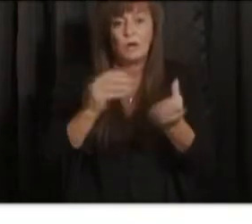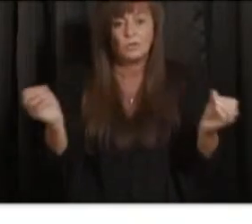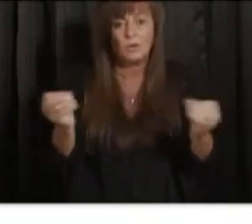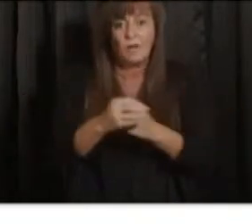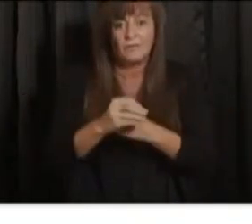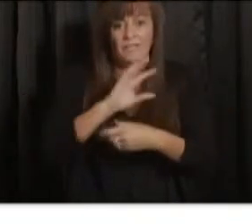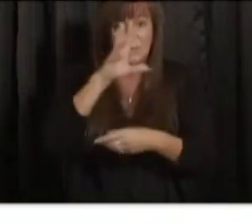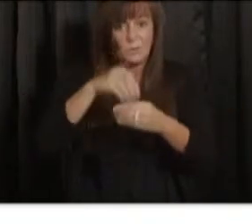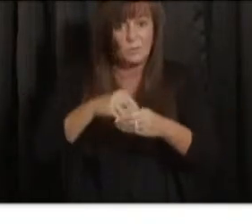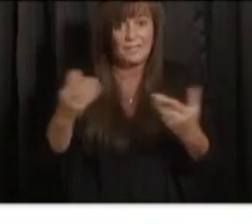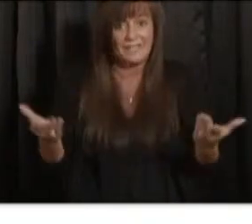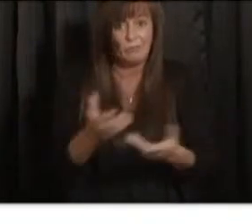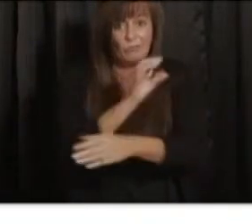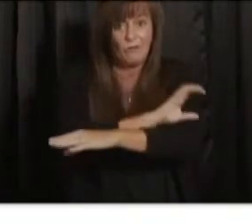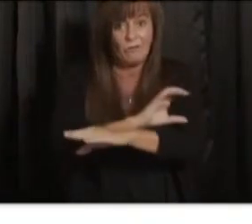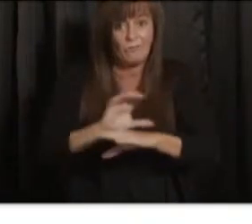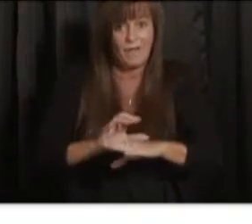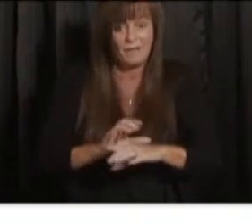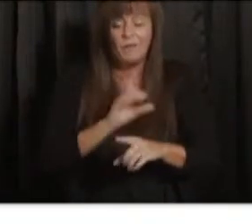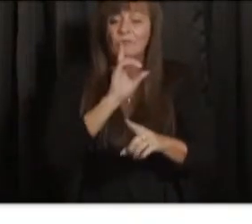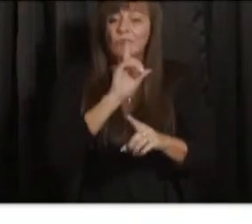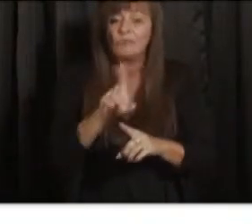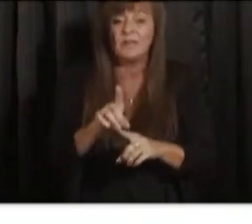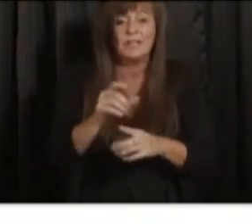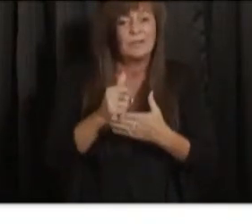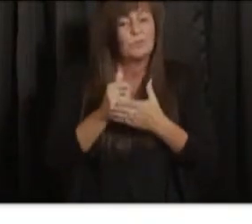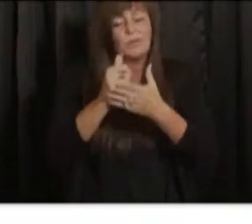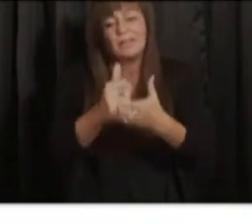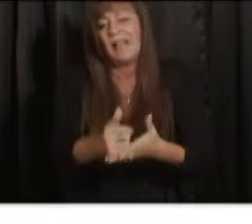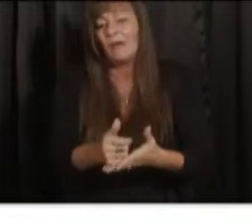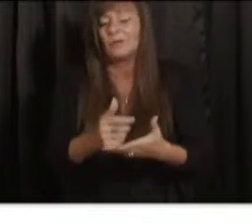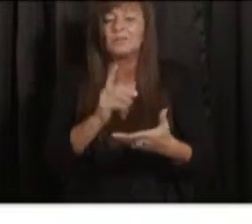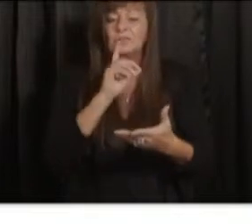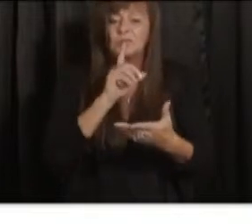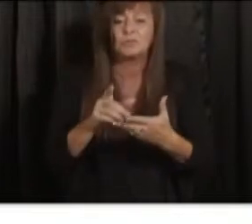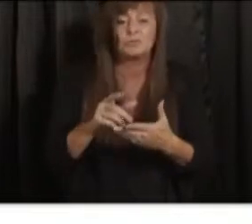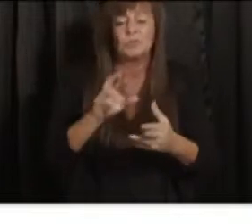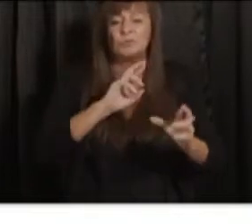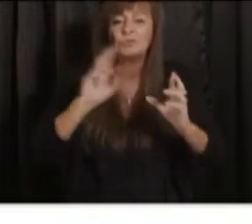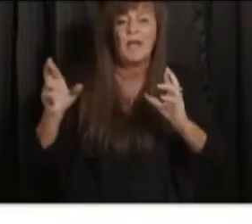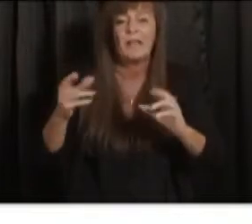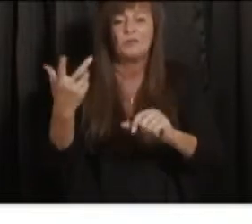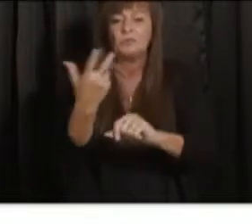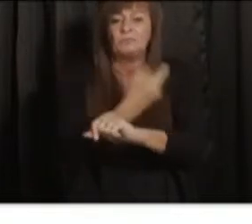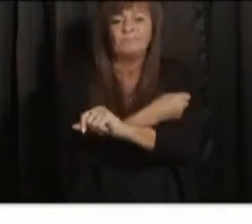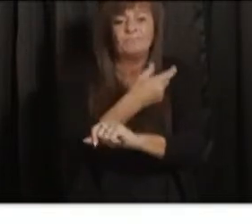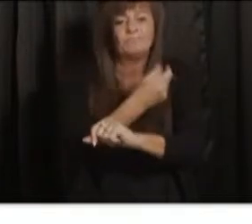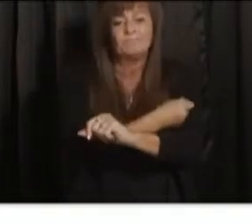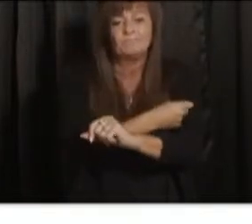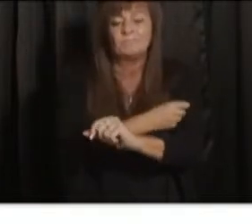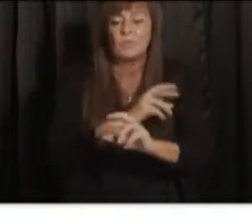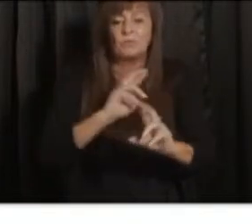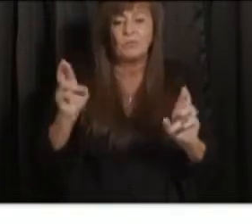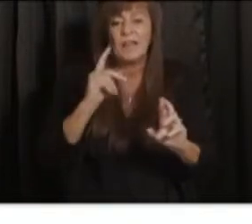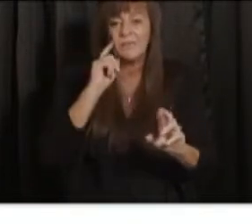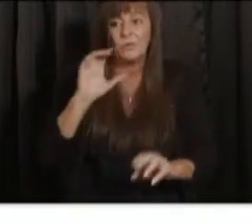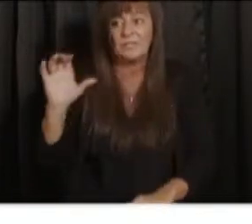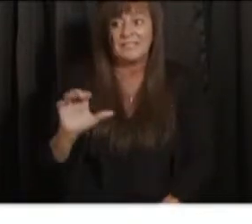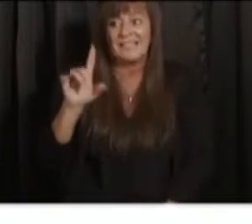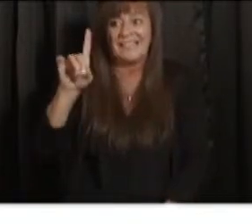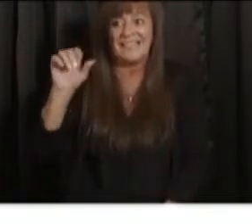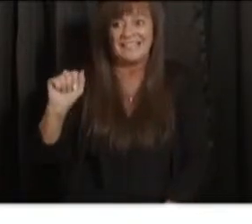in Colorado. And this will really allow us to pre-position vaccine in anticipation of CDC making